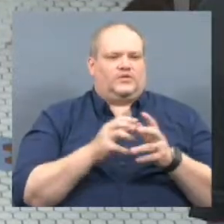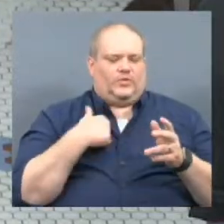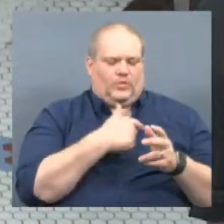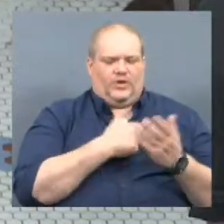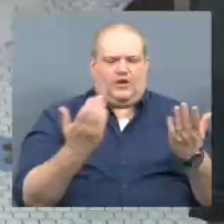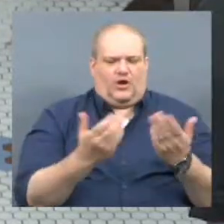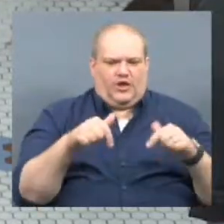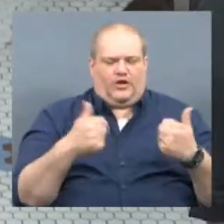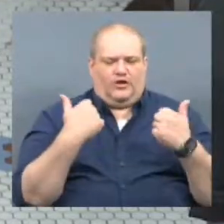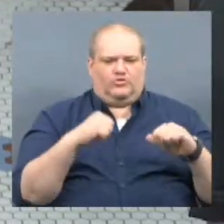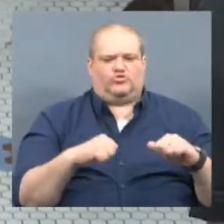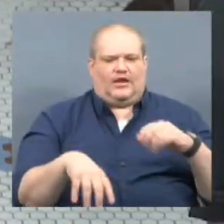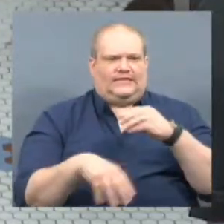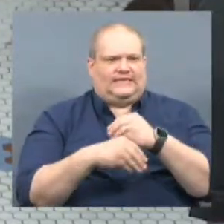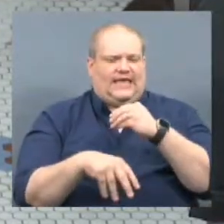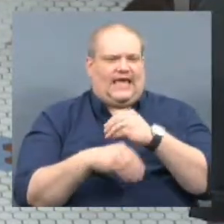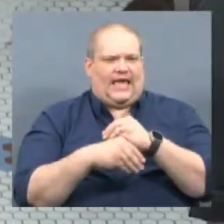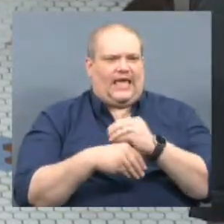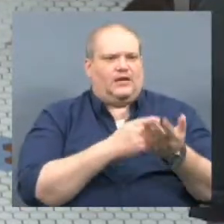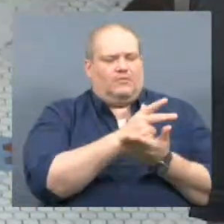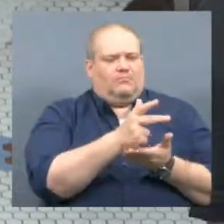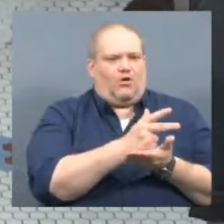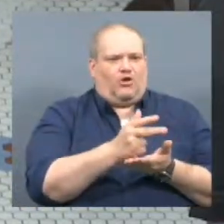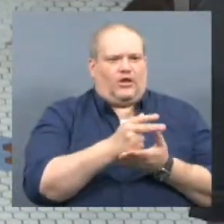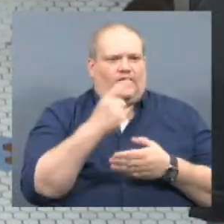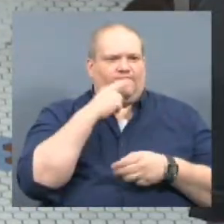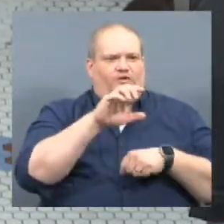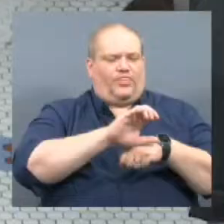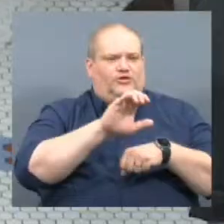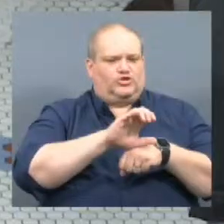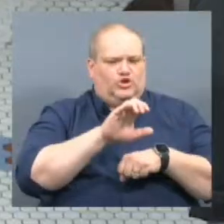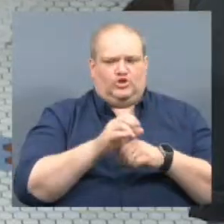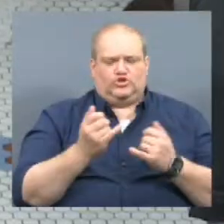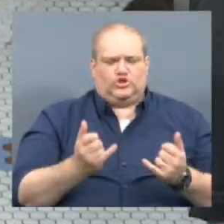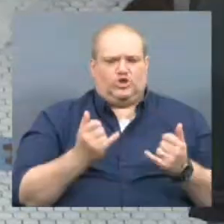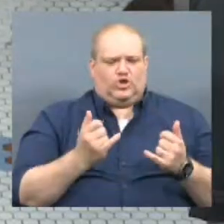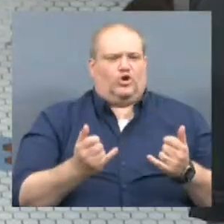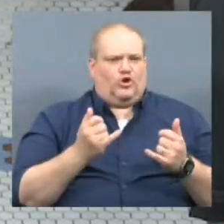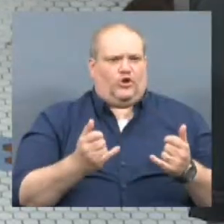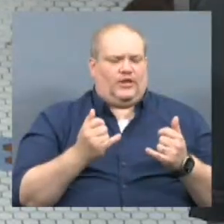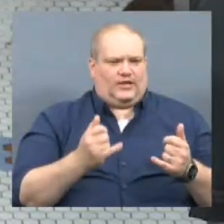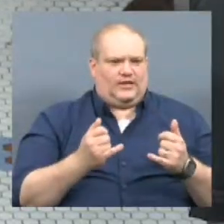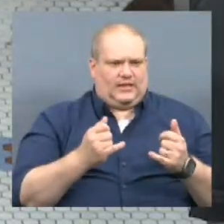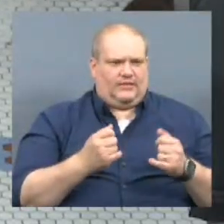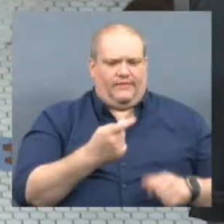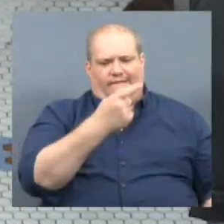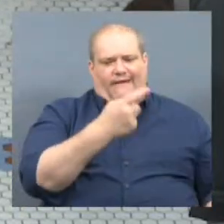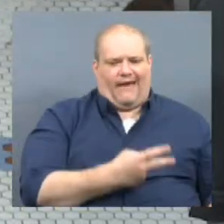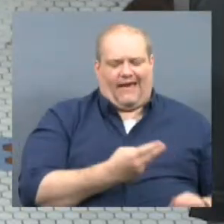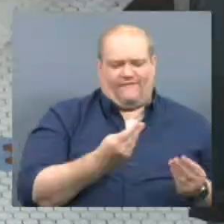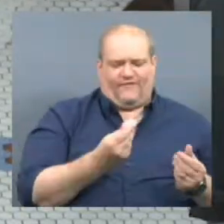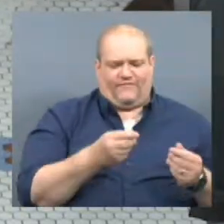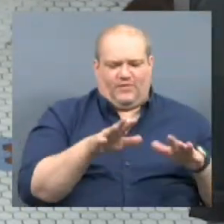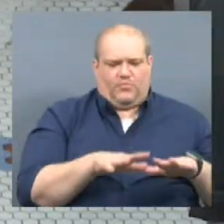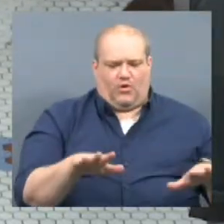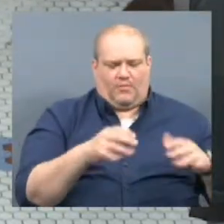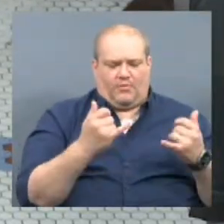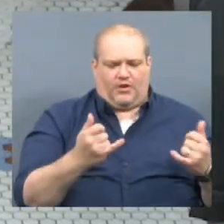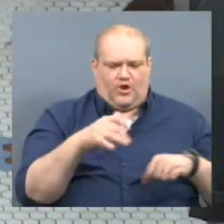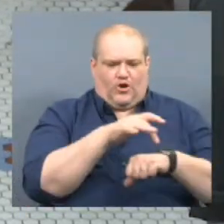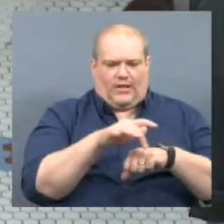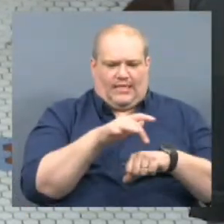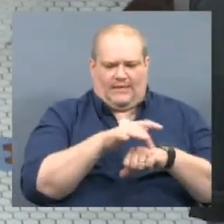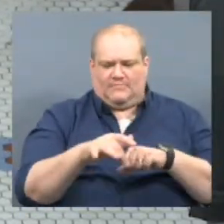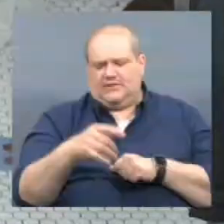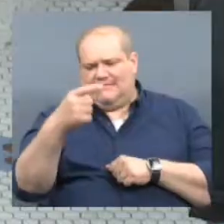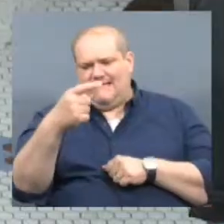are here to try to add parking for the church. It is currently, half of the property is currently empty, half